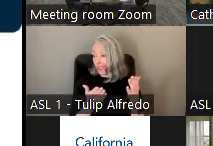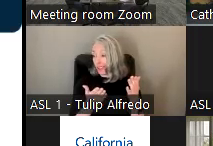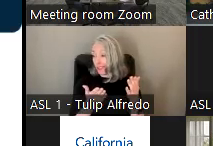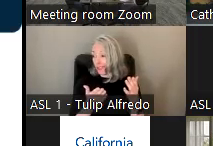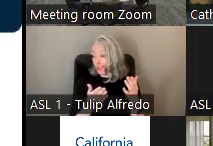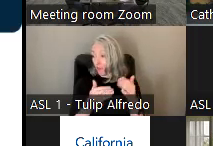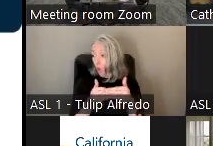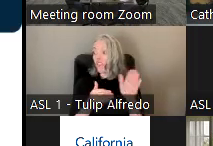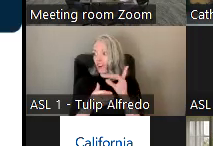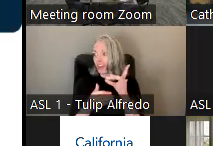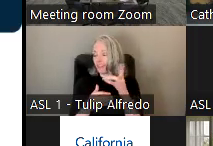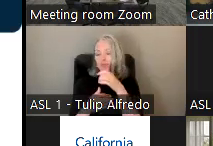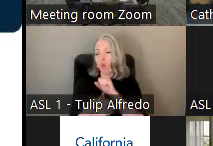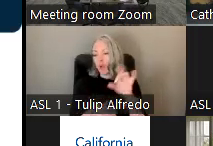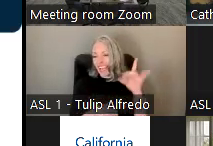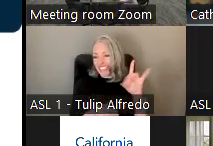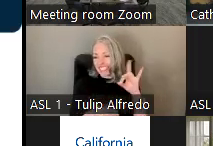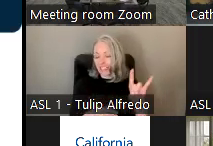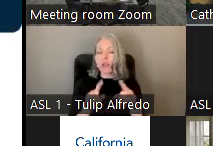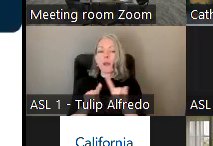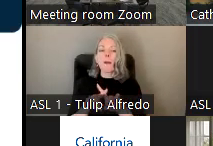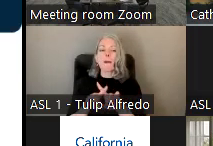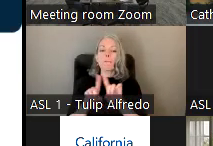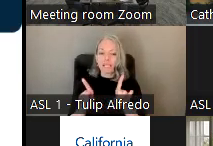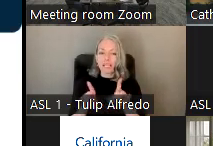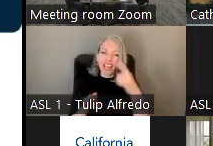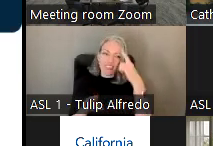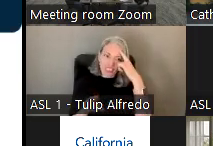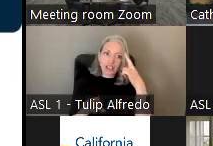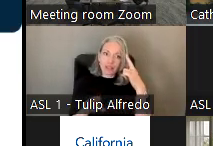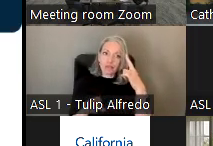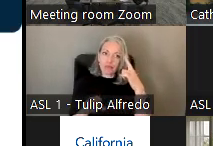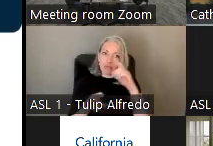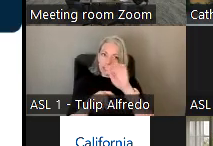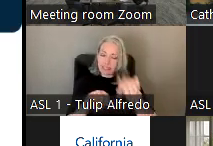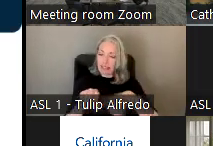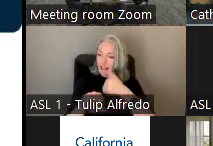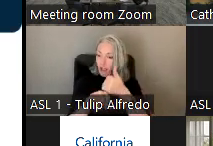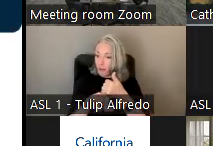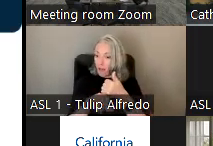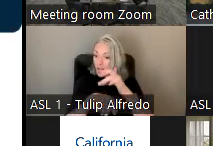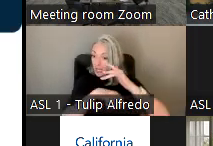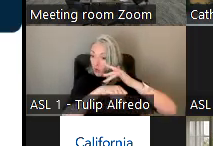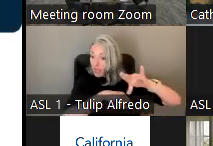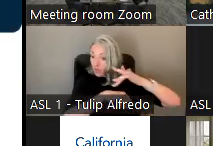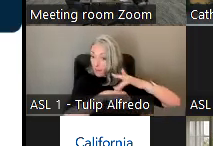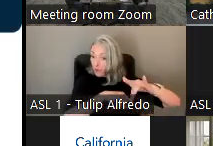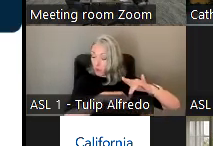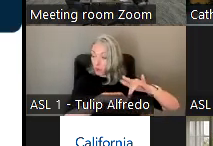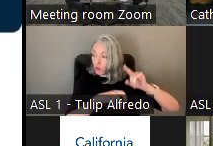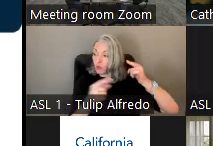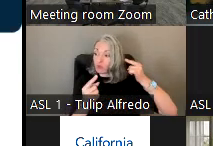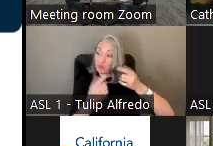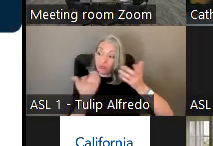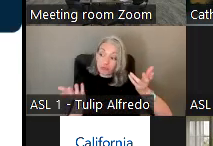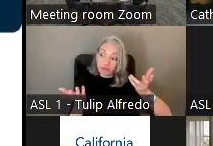plus. But I think it is designed to be available to the